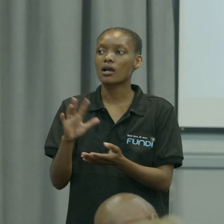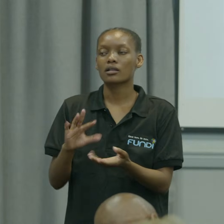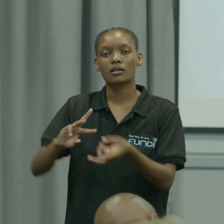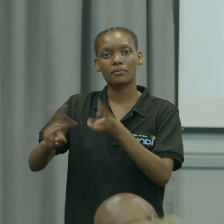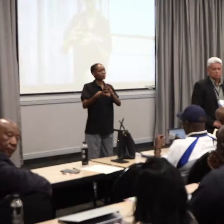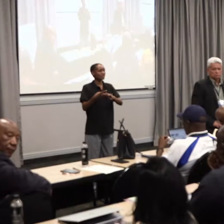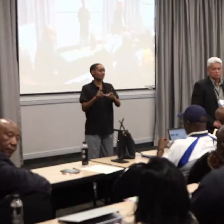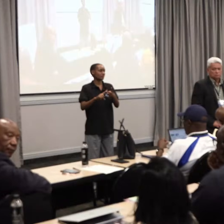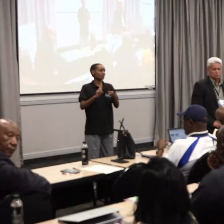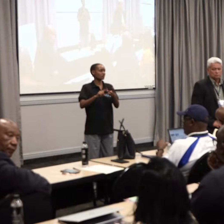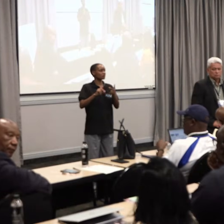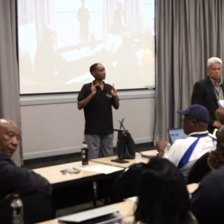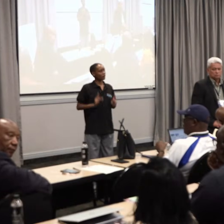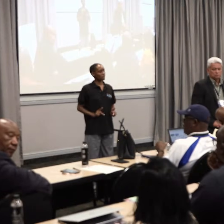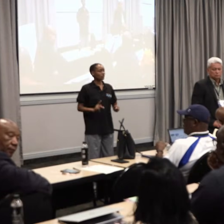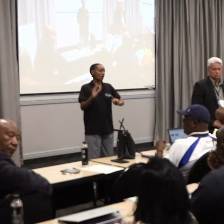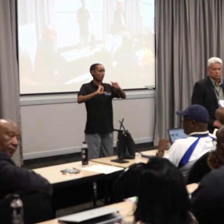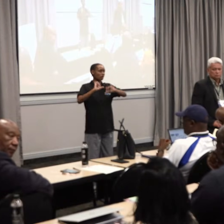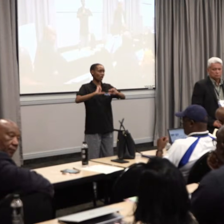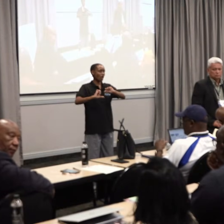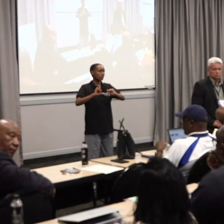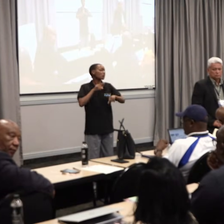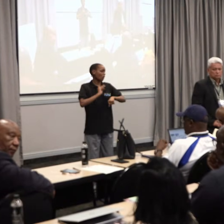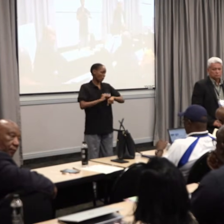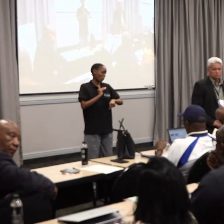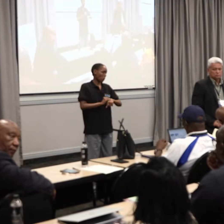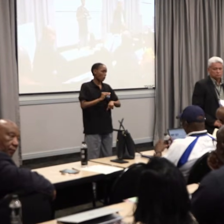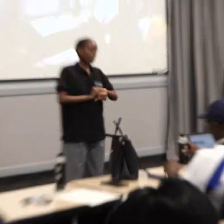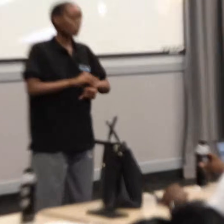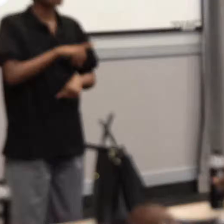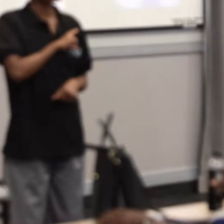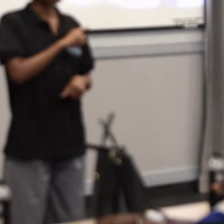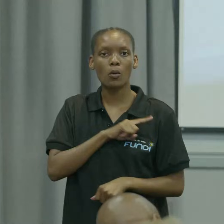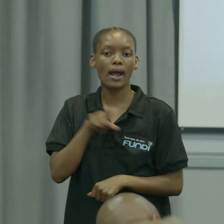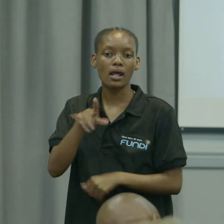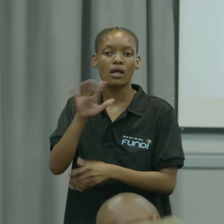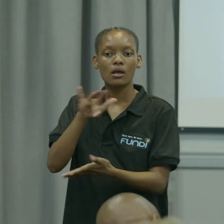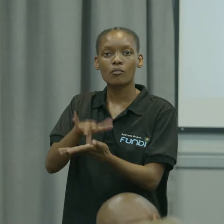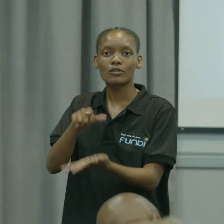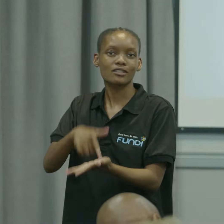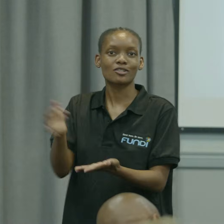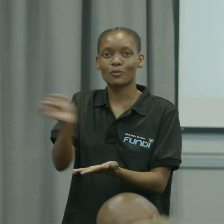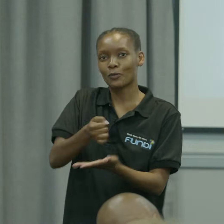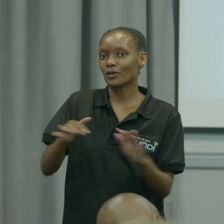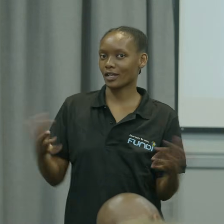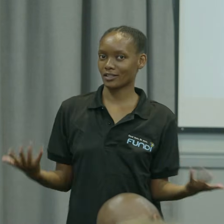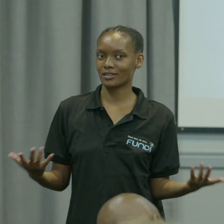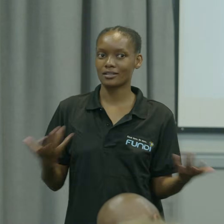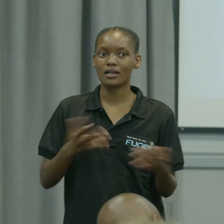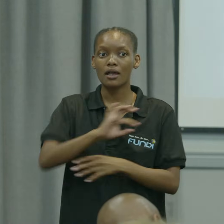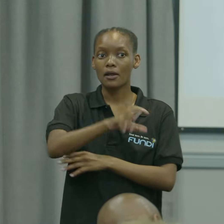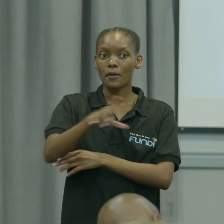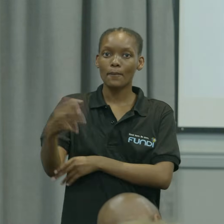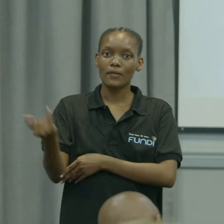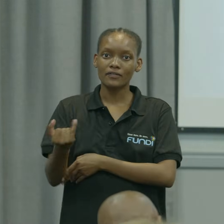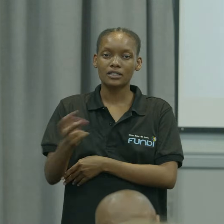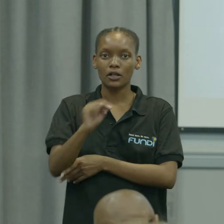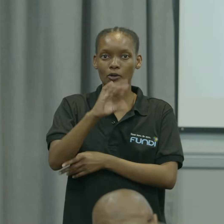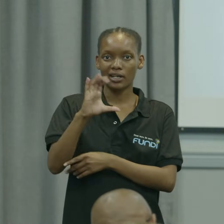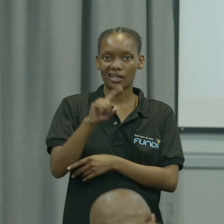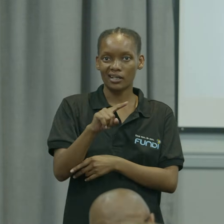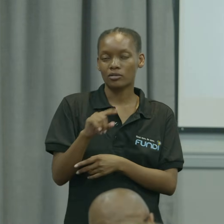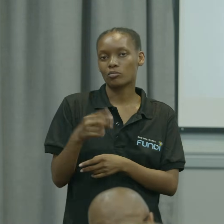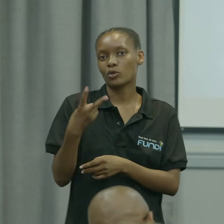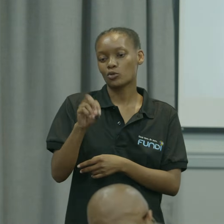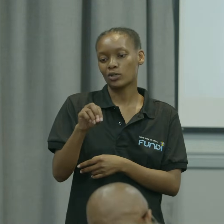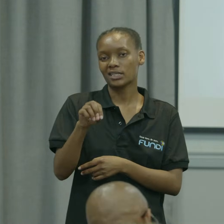physical science, and then it becomes a problem that those posts are not filled. Provinces like Northern Cape, since